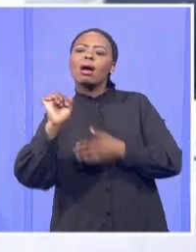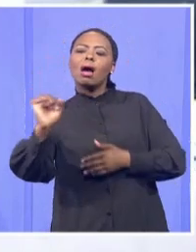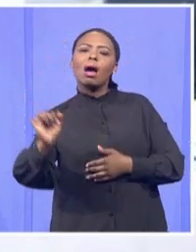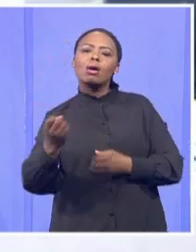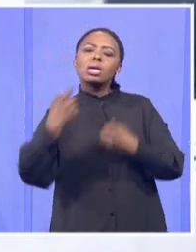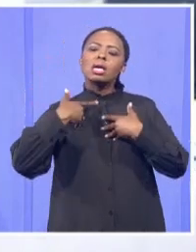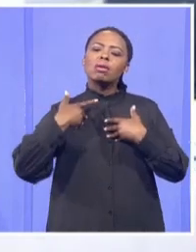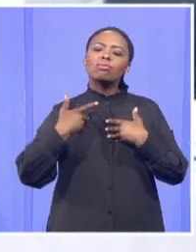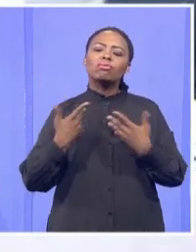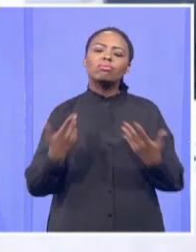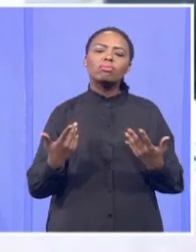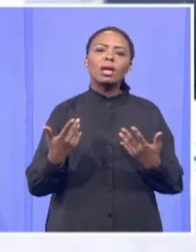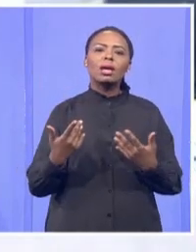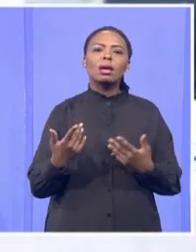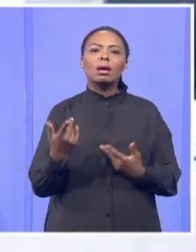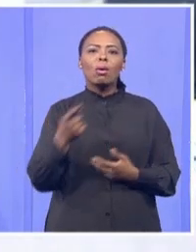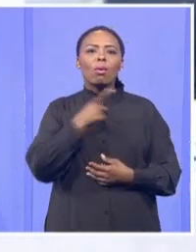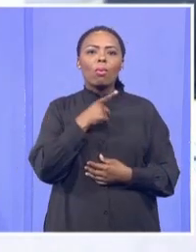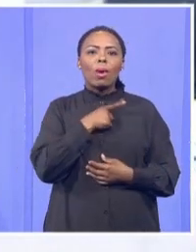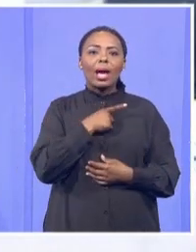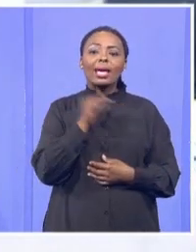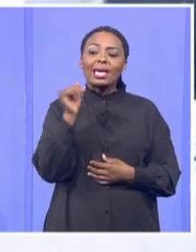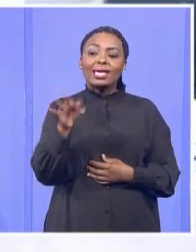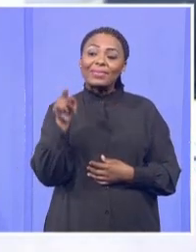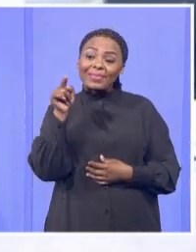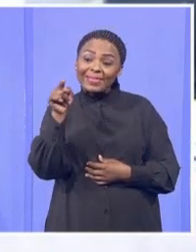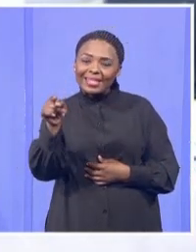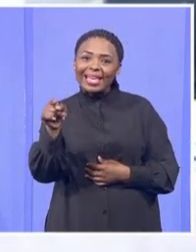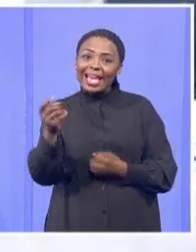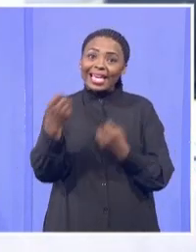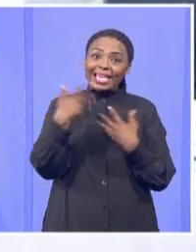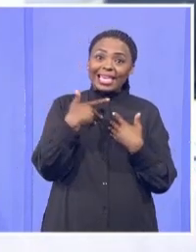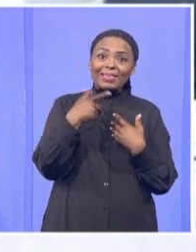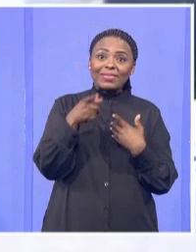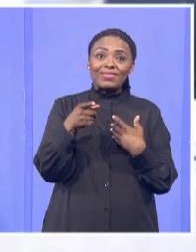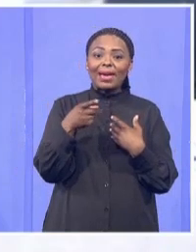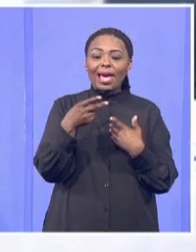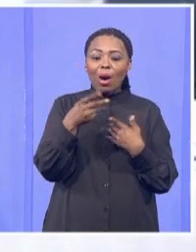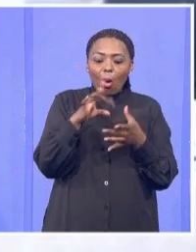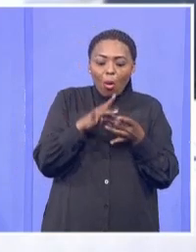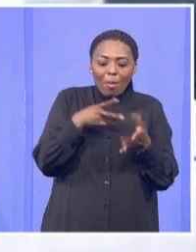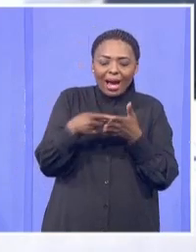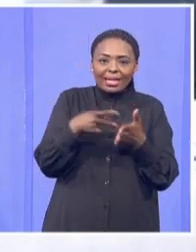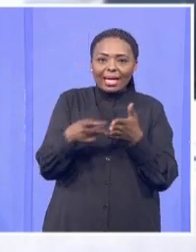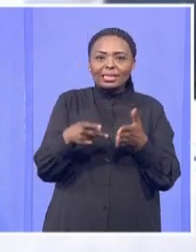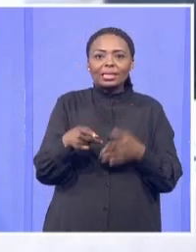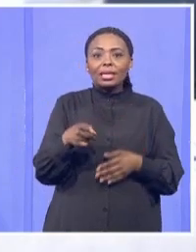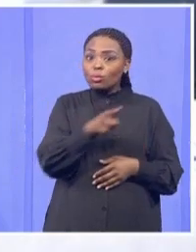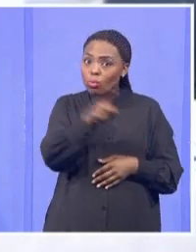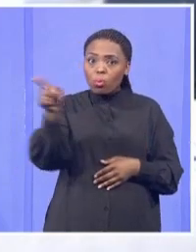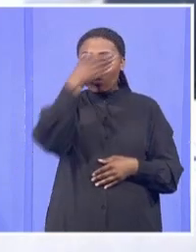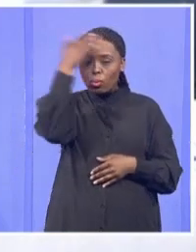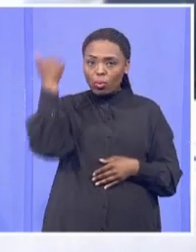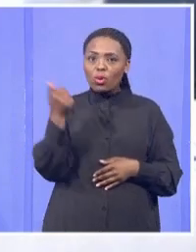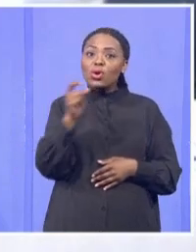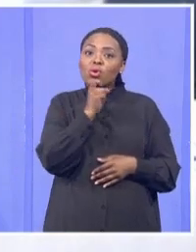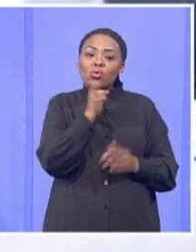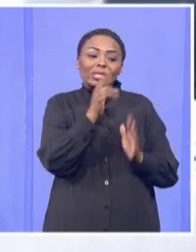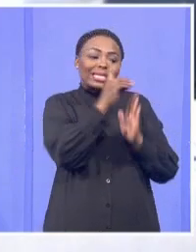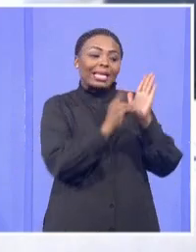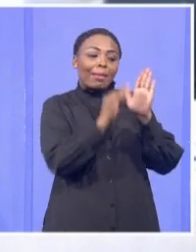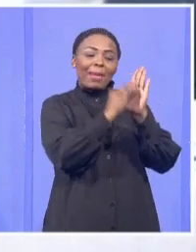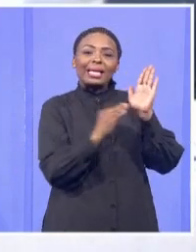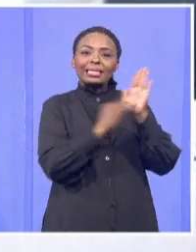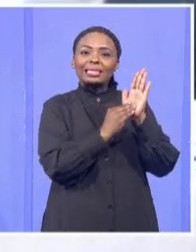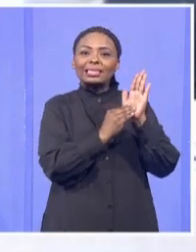borrow them their home address, they don't know we've got internal databases that we utilize. You can't have a home address